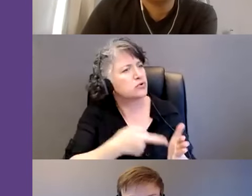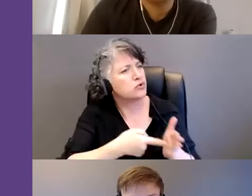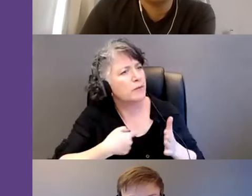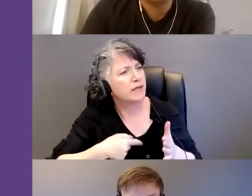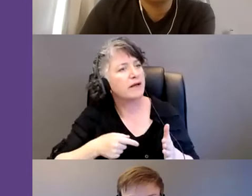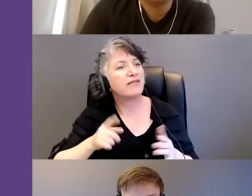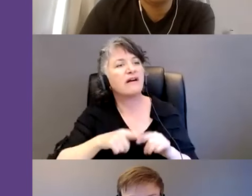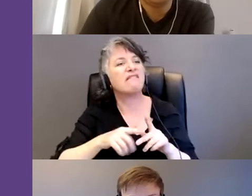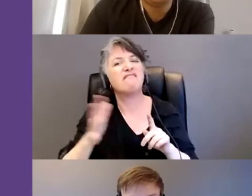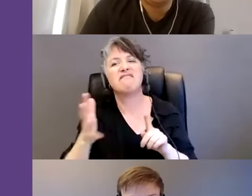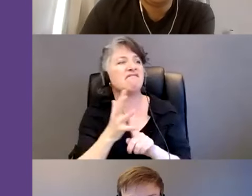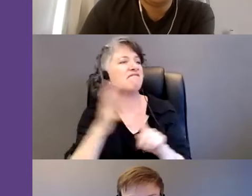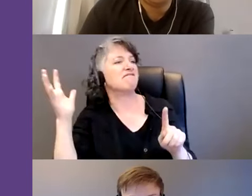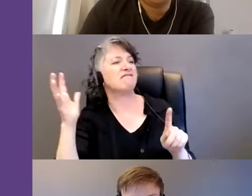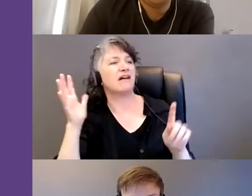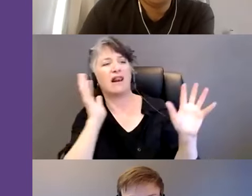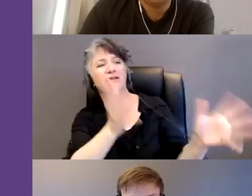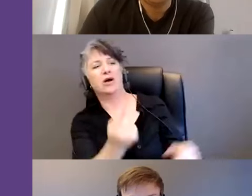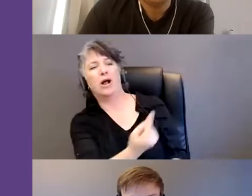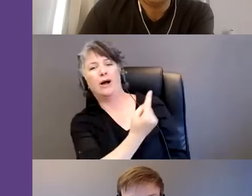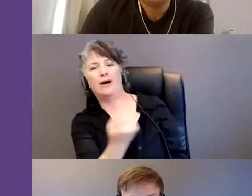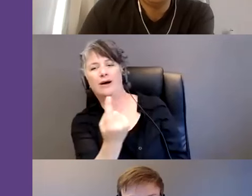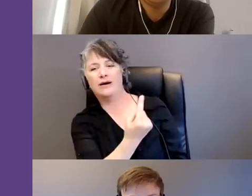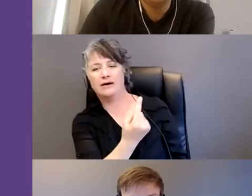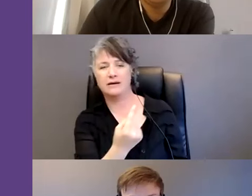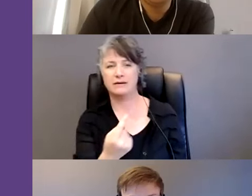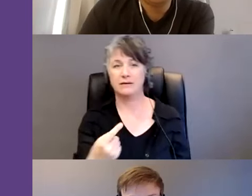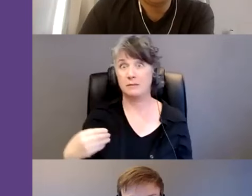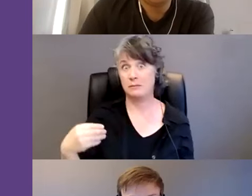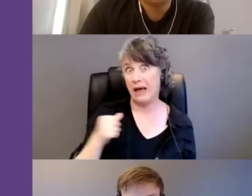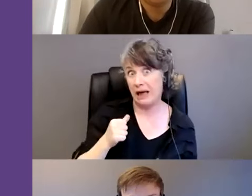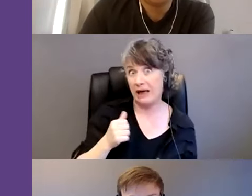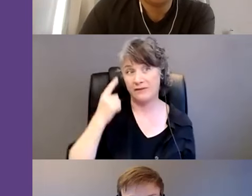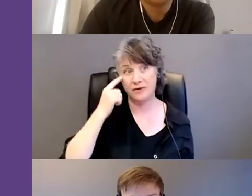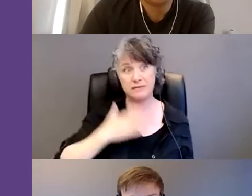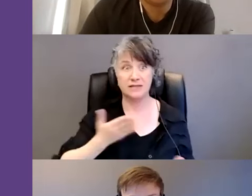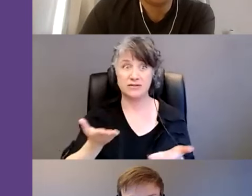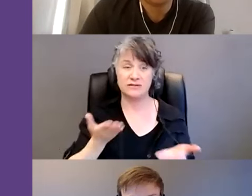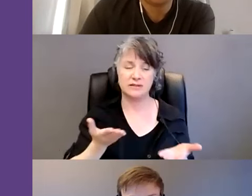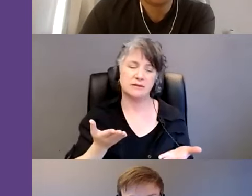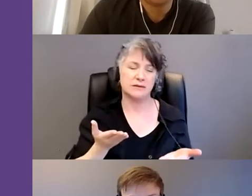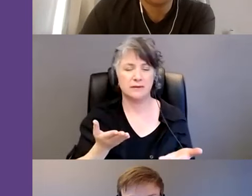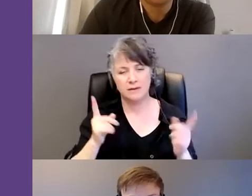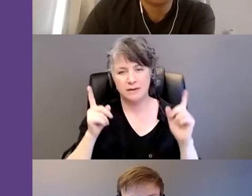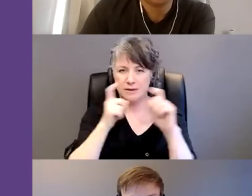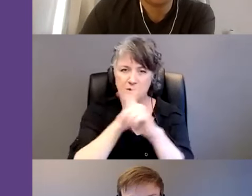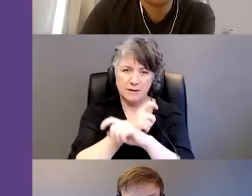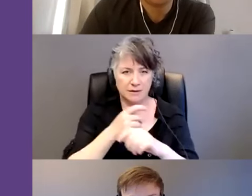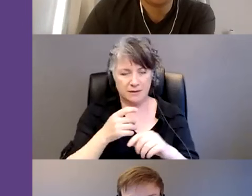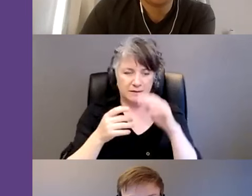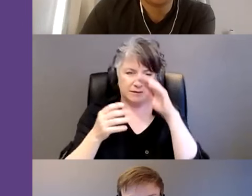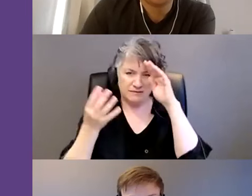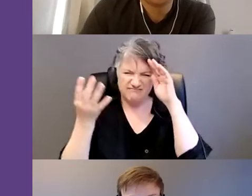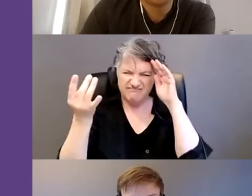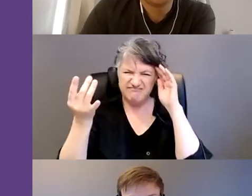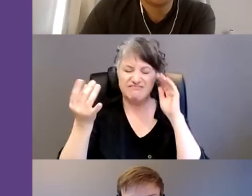back. Okay. As far as paying for it, I mean, yeah, that's a tricky one. If they have